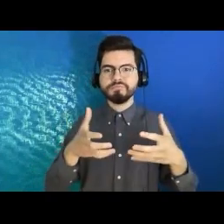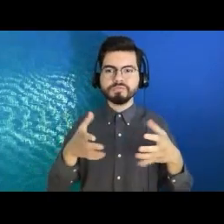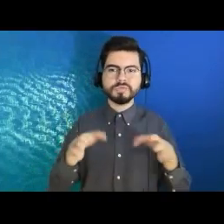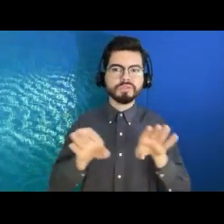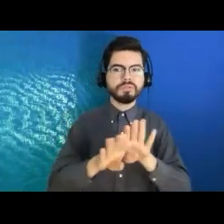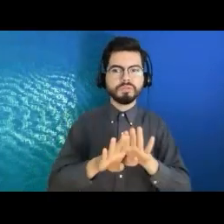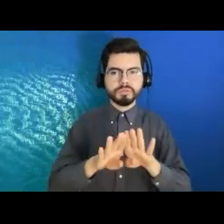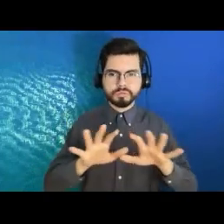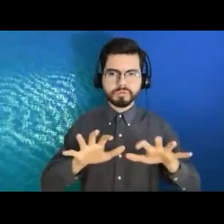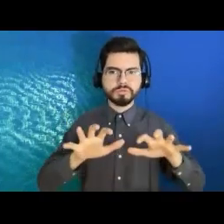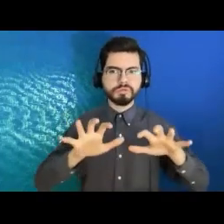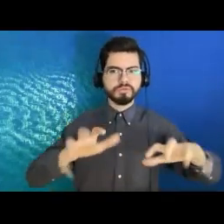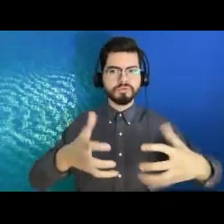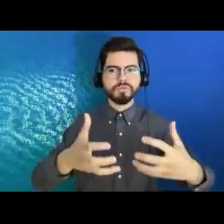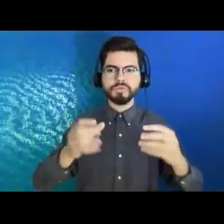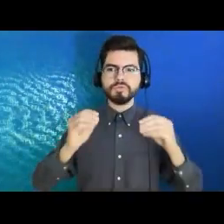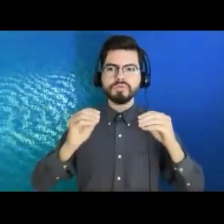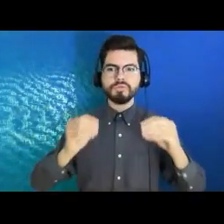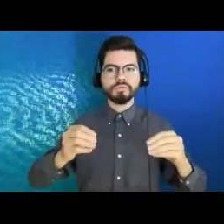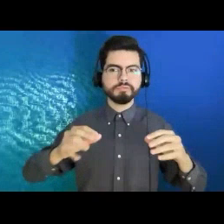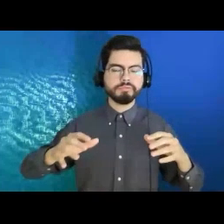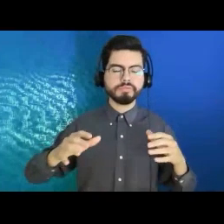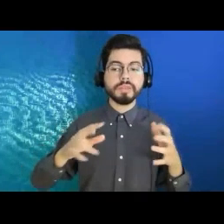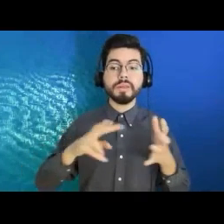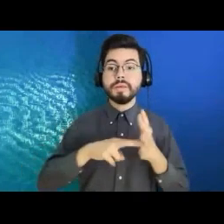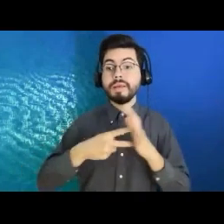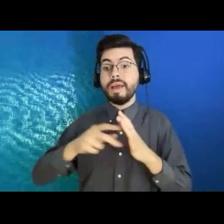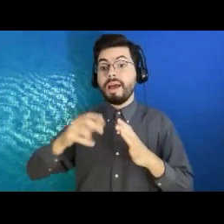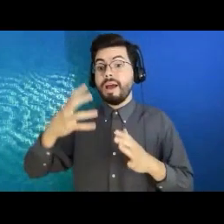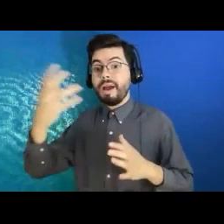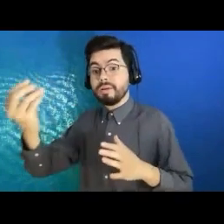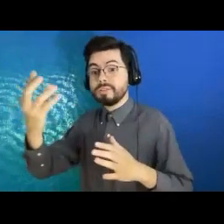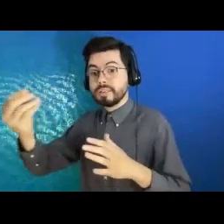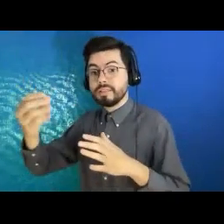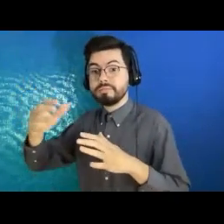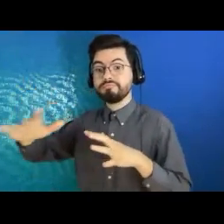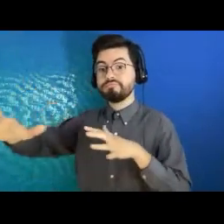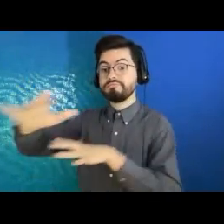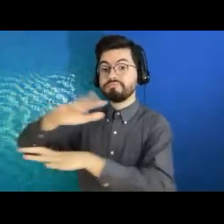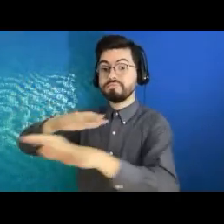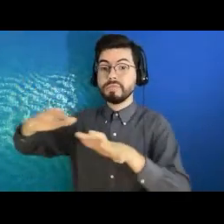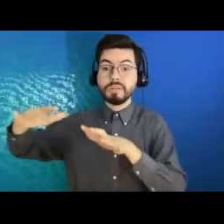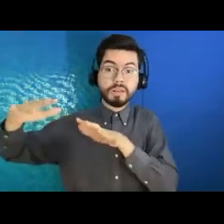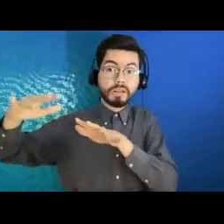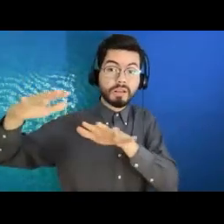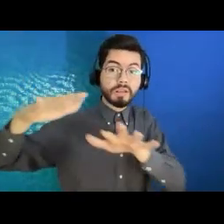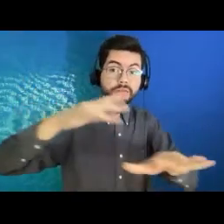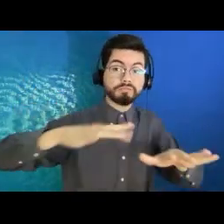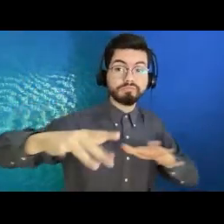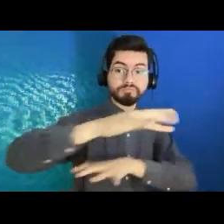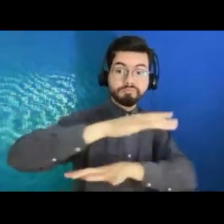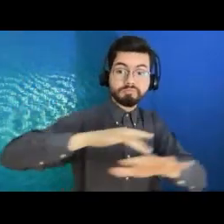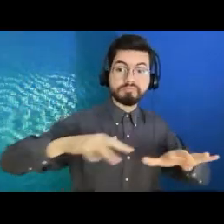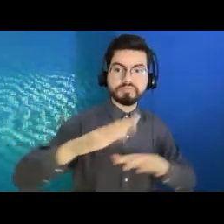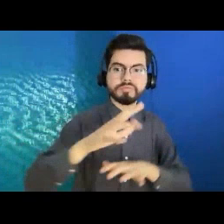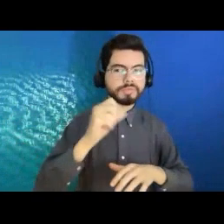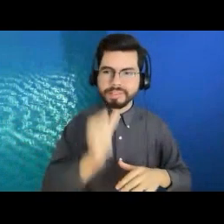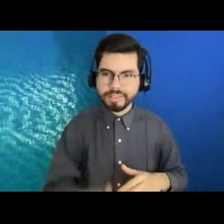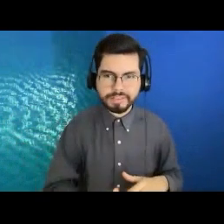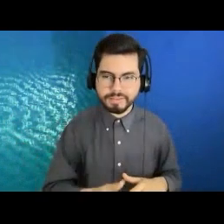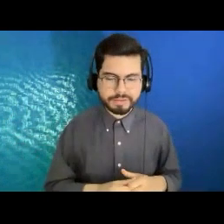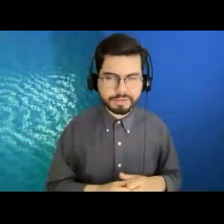interchange. So it's to expand this quarantine program, to continue out ways to increase the number of bison that are